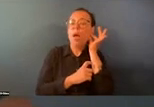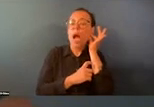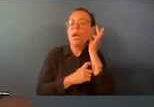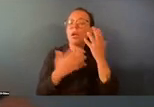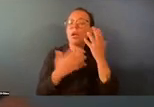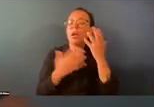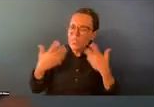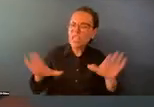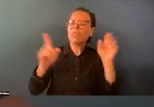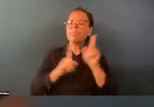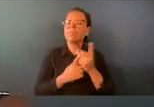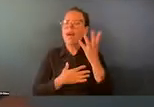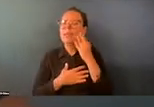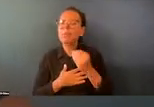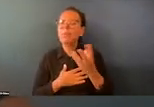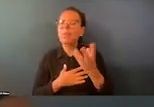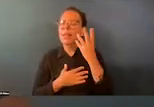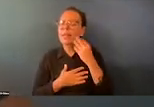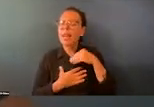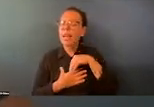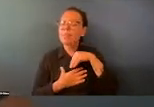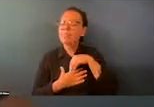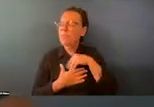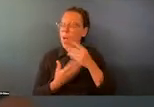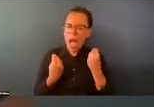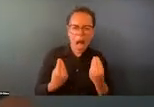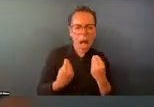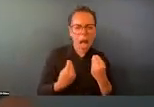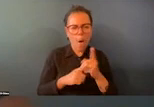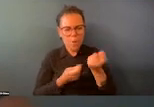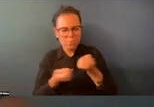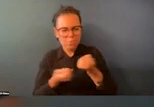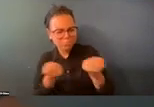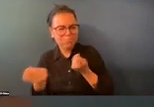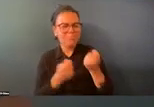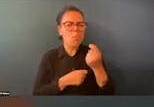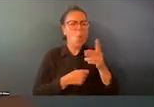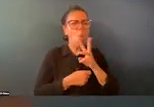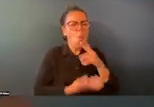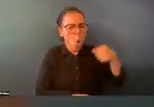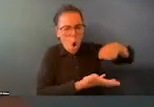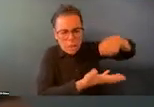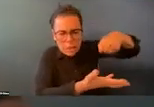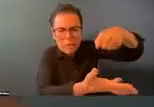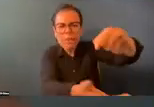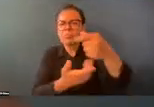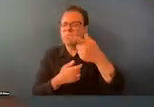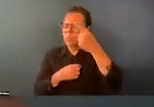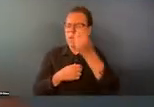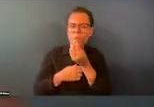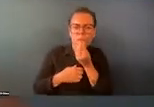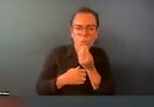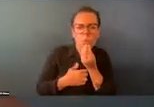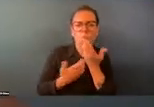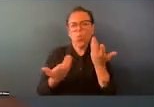local knowledge, leadership, and skills related to sustainable practices, resource management, water harvesting and storage to enhance